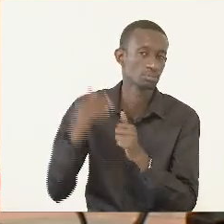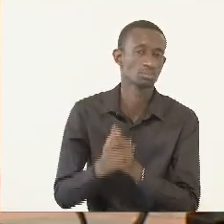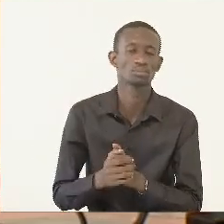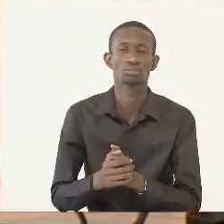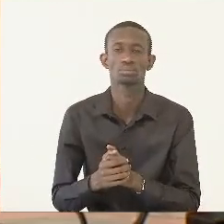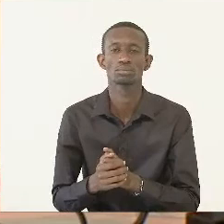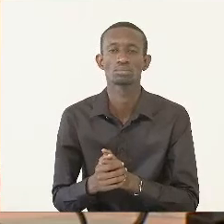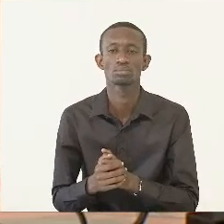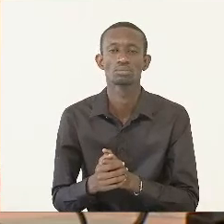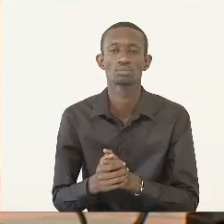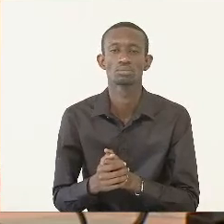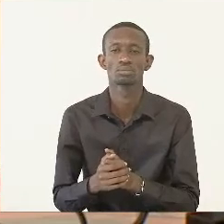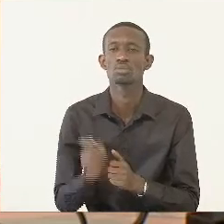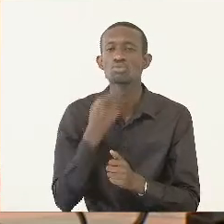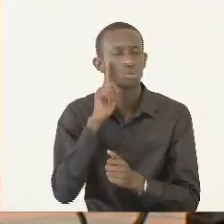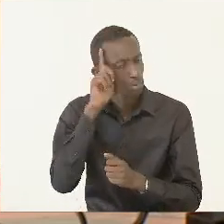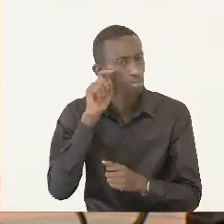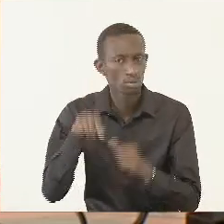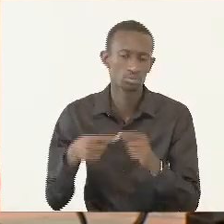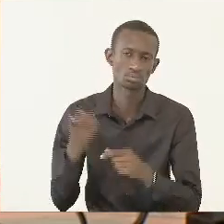that, we need to think about,